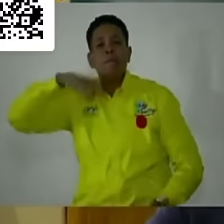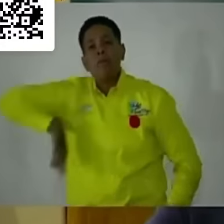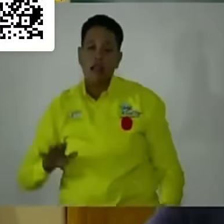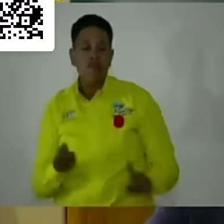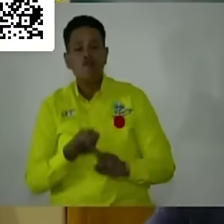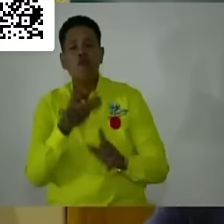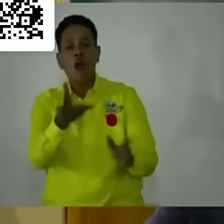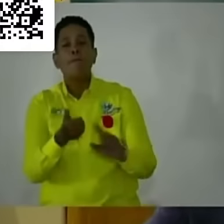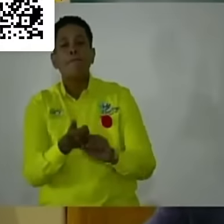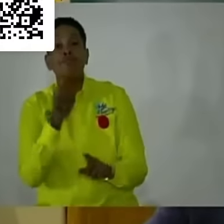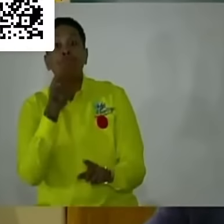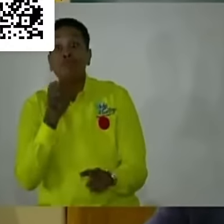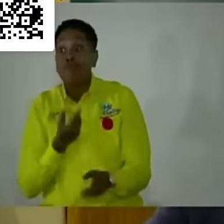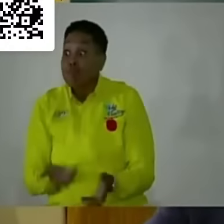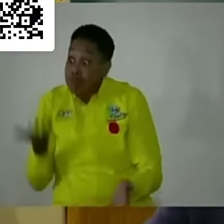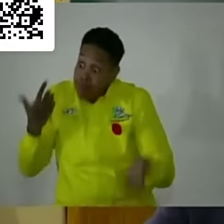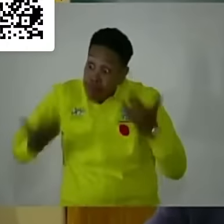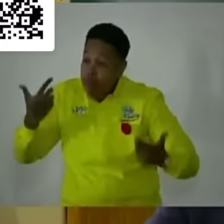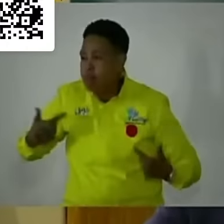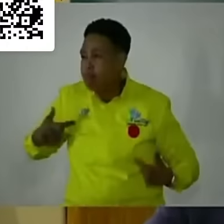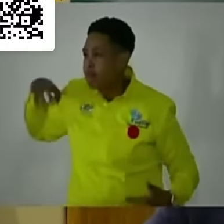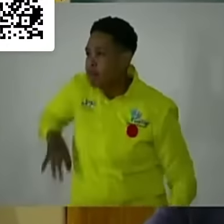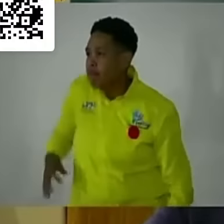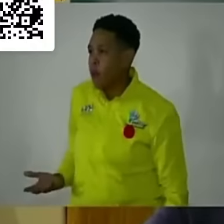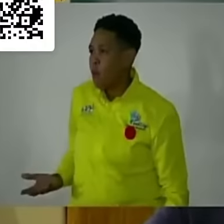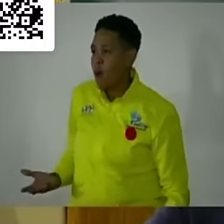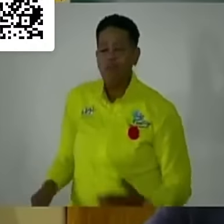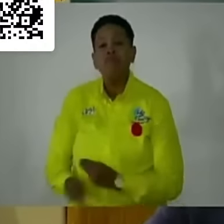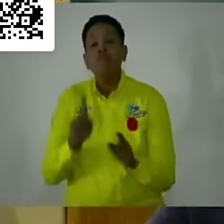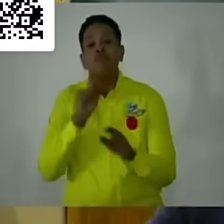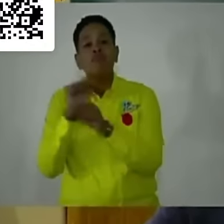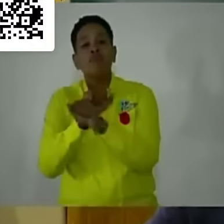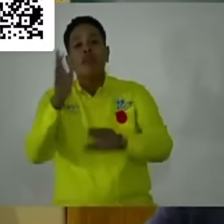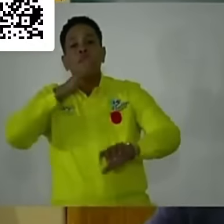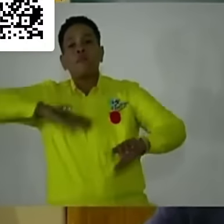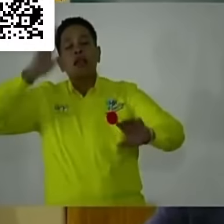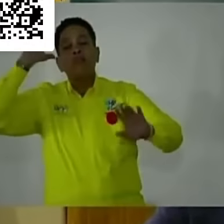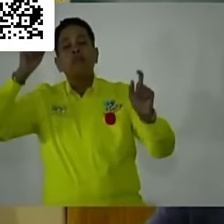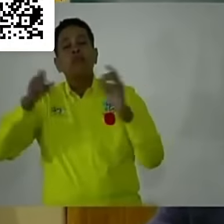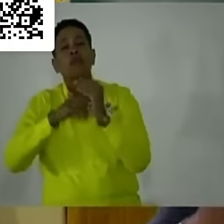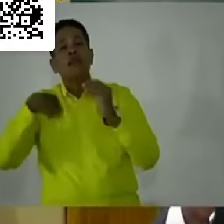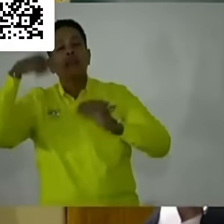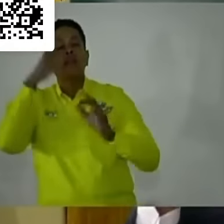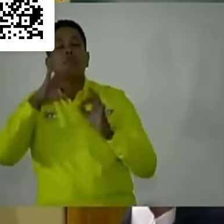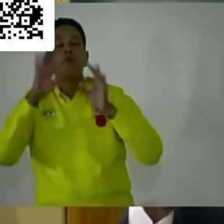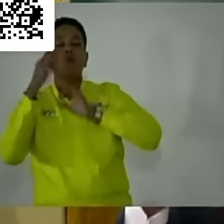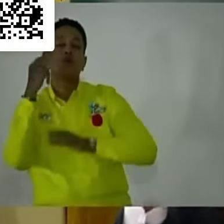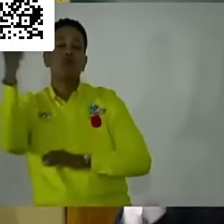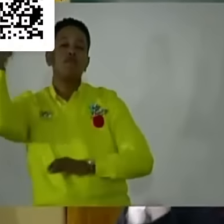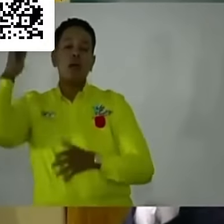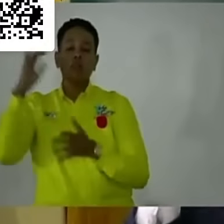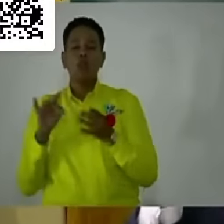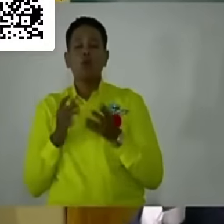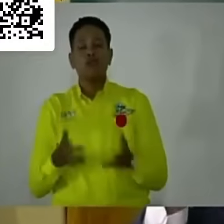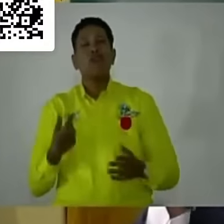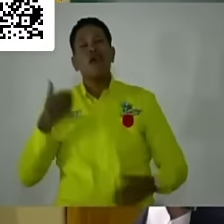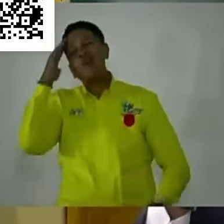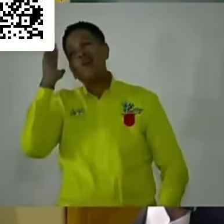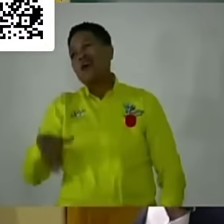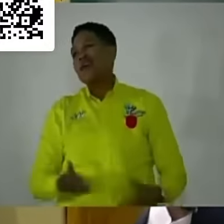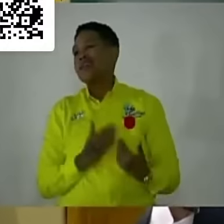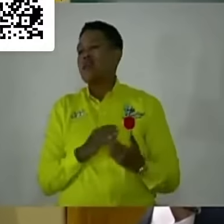from mining in our country. Madam Speaker, I think it's important as we reflect on the motion. I know it is easy to